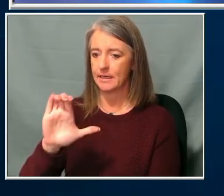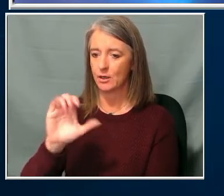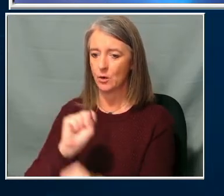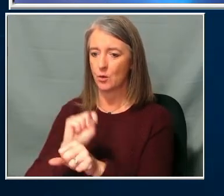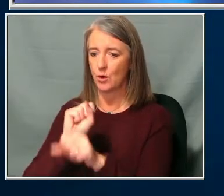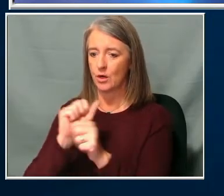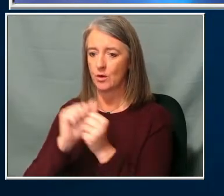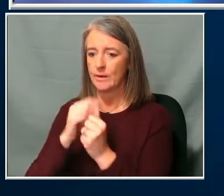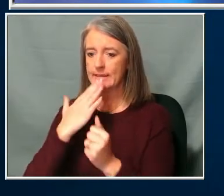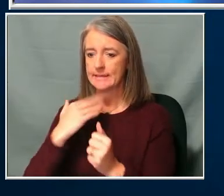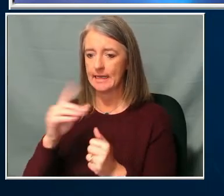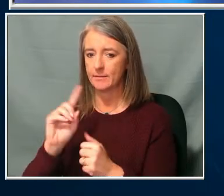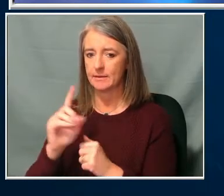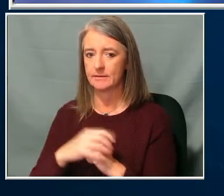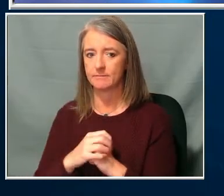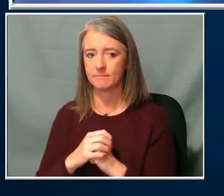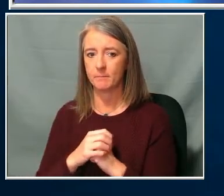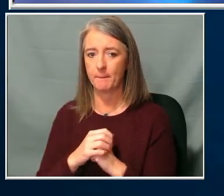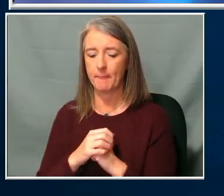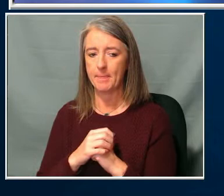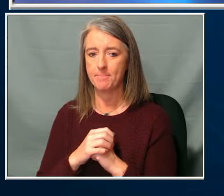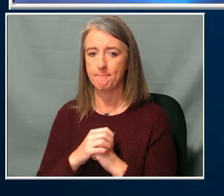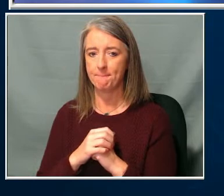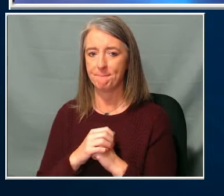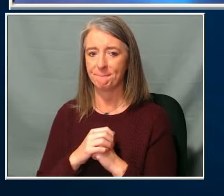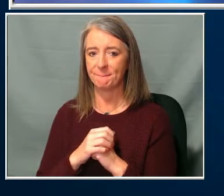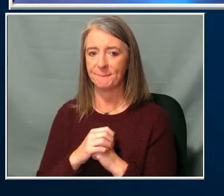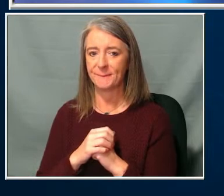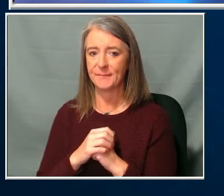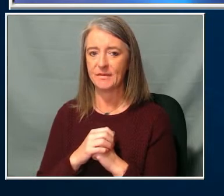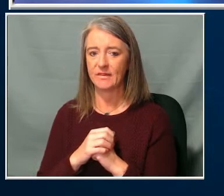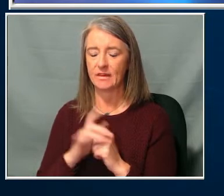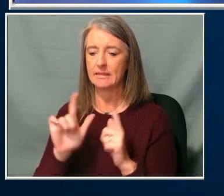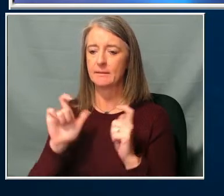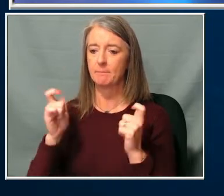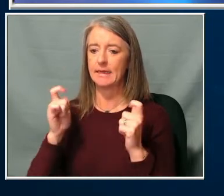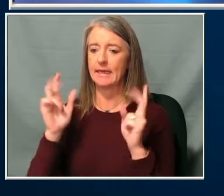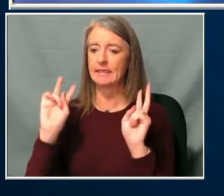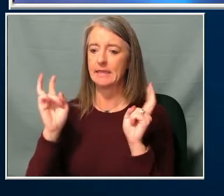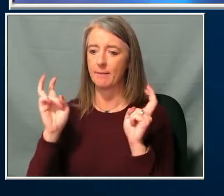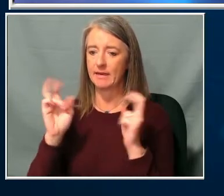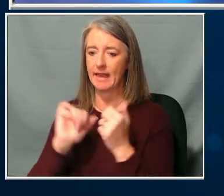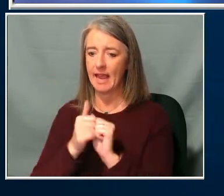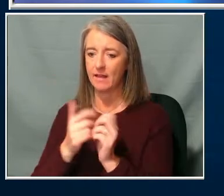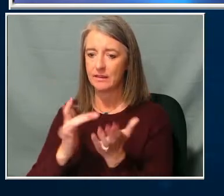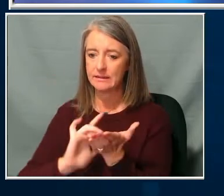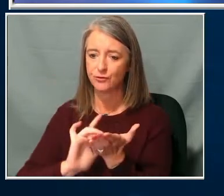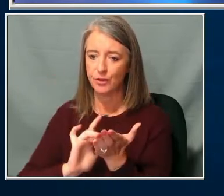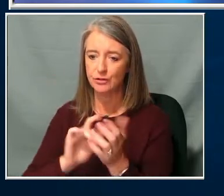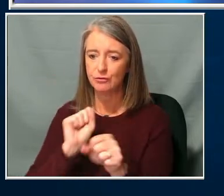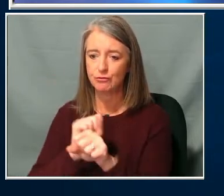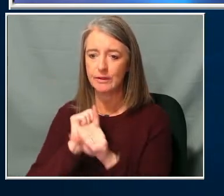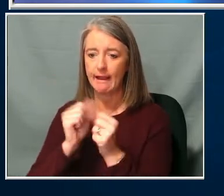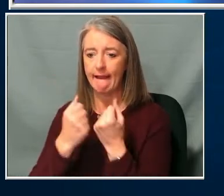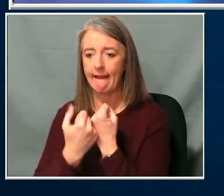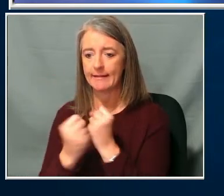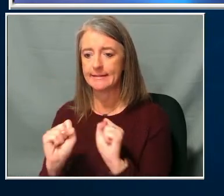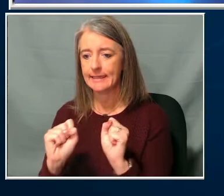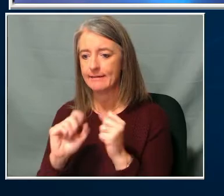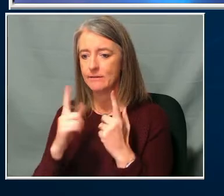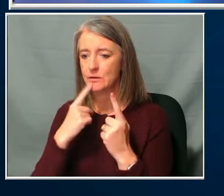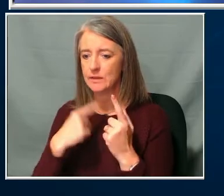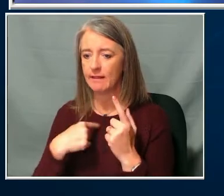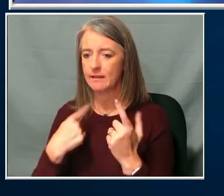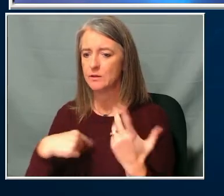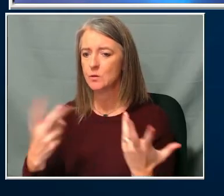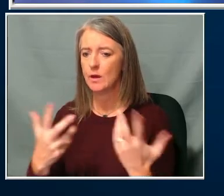I'm just looking your way. Jump in and let me know, because that's a big topic. People want to know how these drugs work and how safe they are. What can you tell us? Sure.